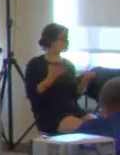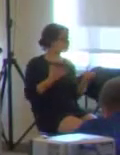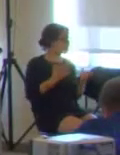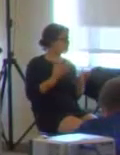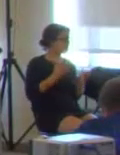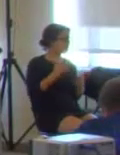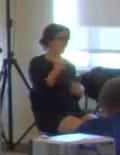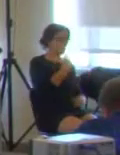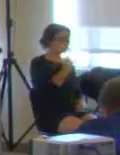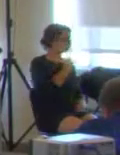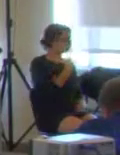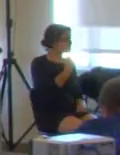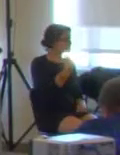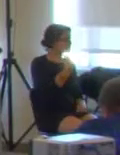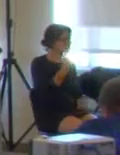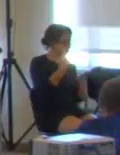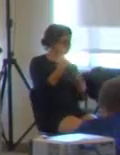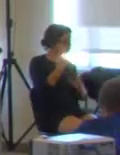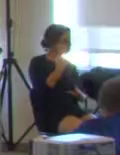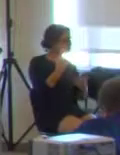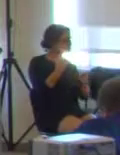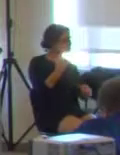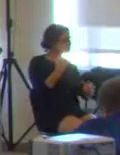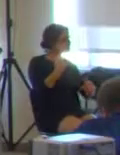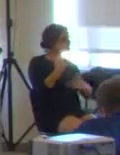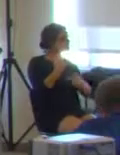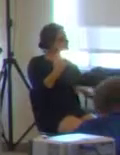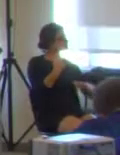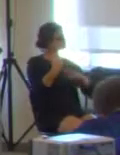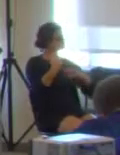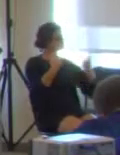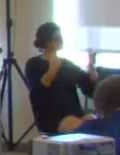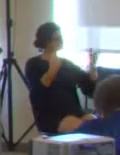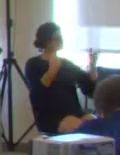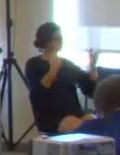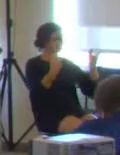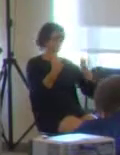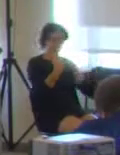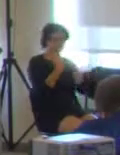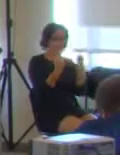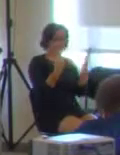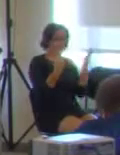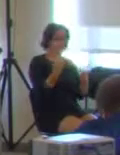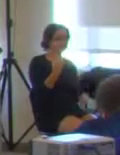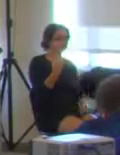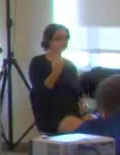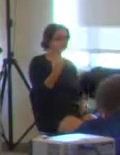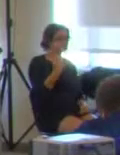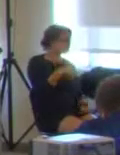clients believed that their needs had been met. That was it.